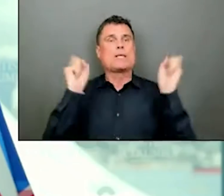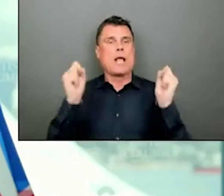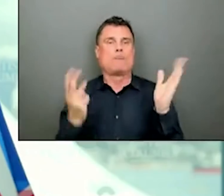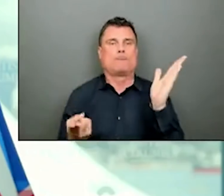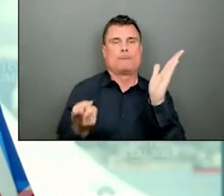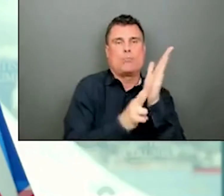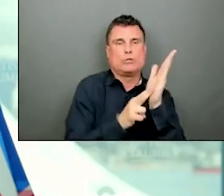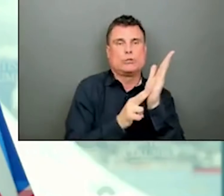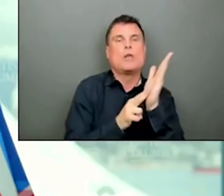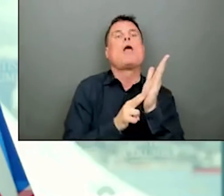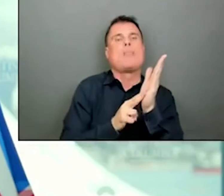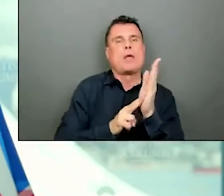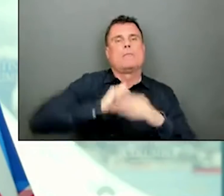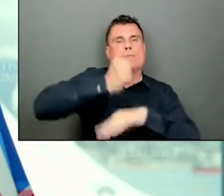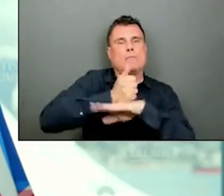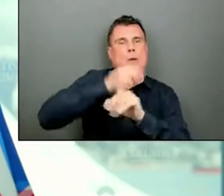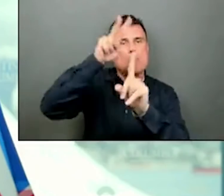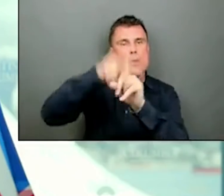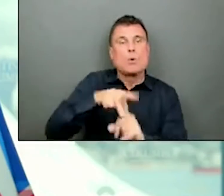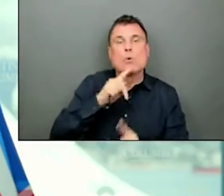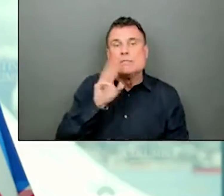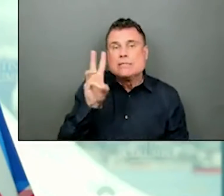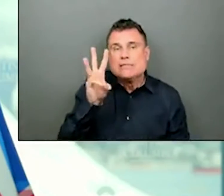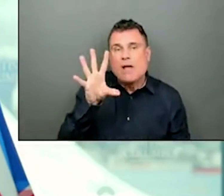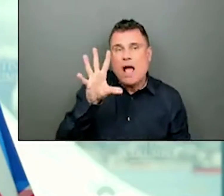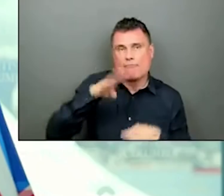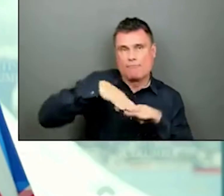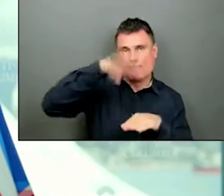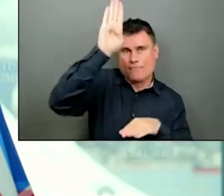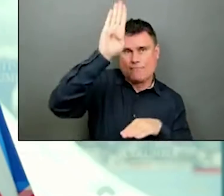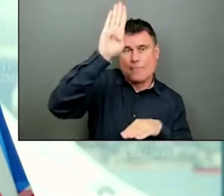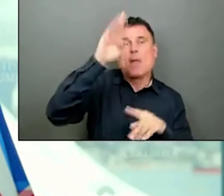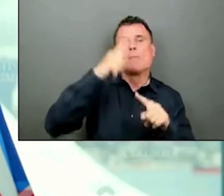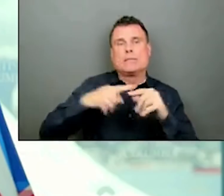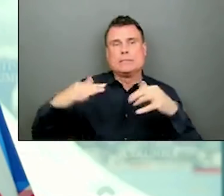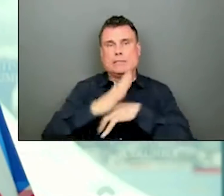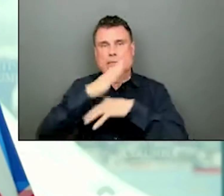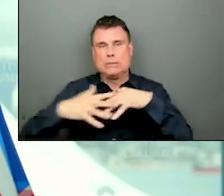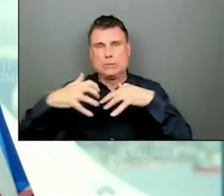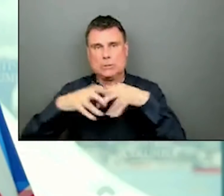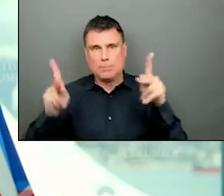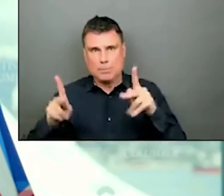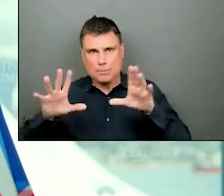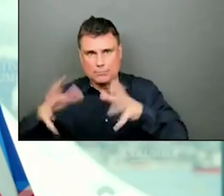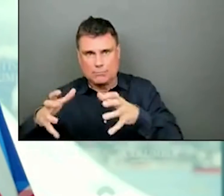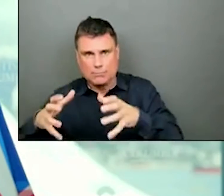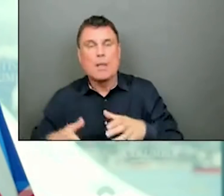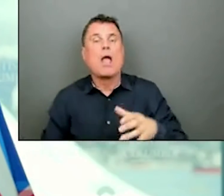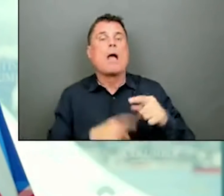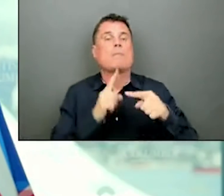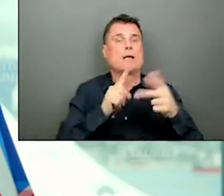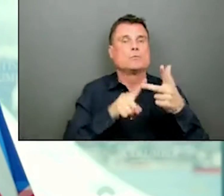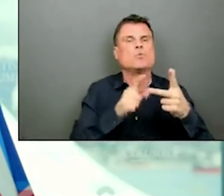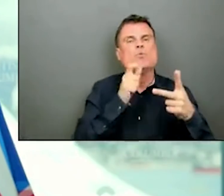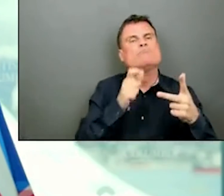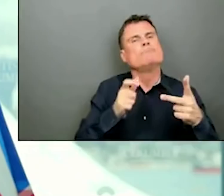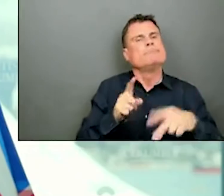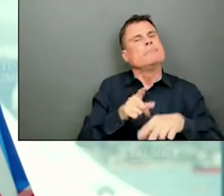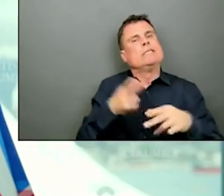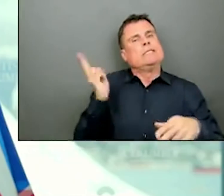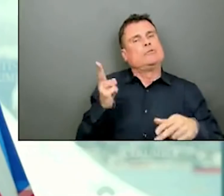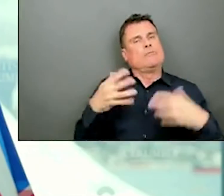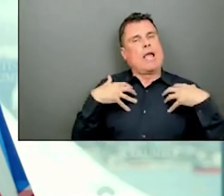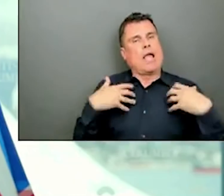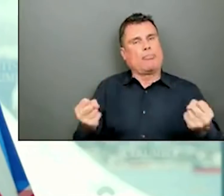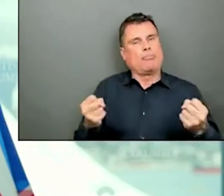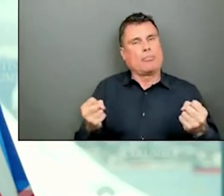thousands of people over the age of 65, our Indigenous population, are clinically extremely vulnerable. As of noon today,